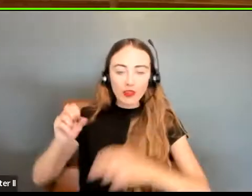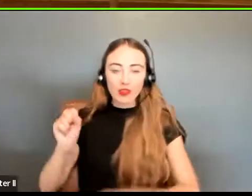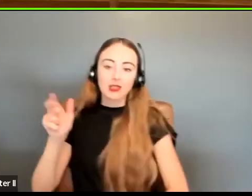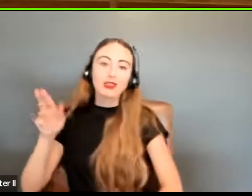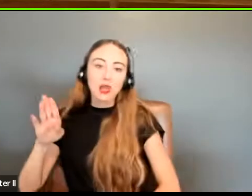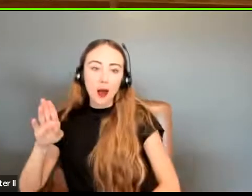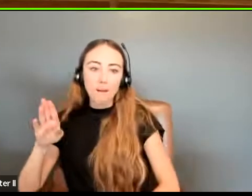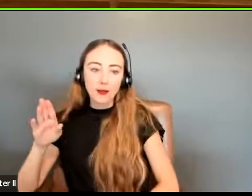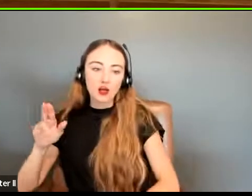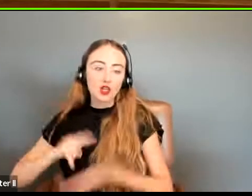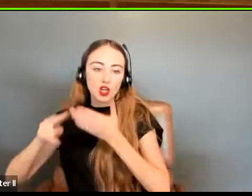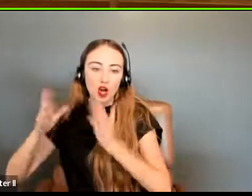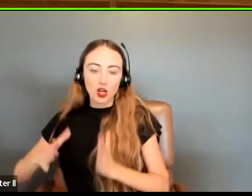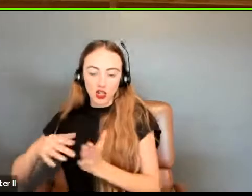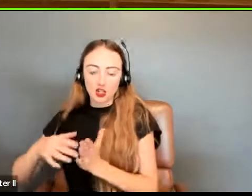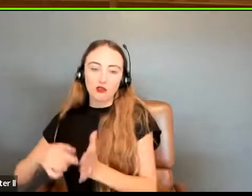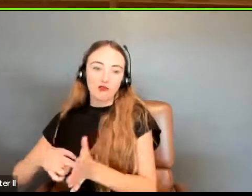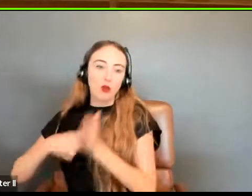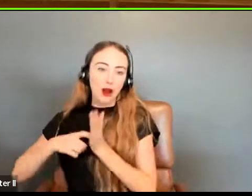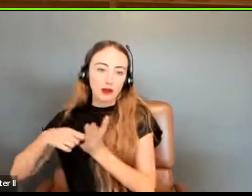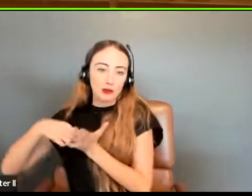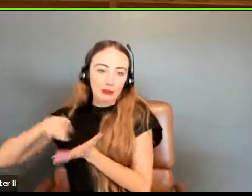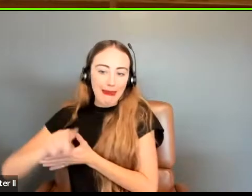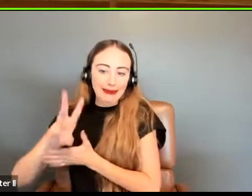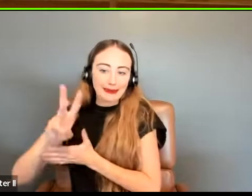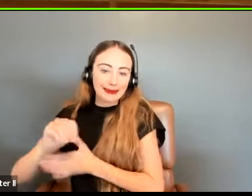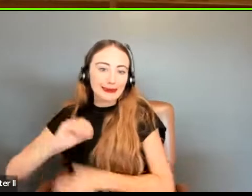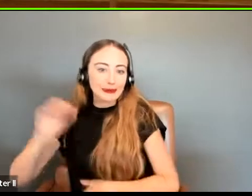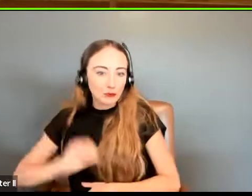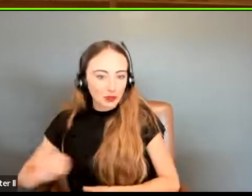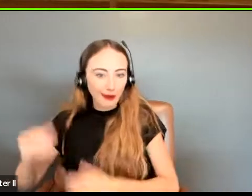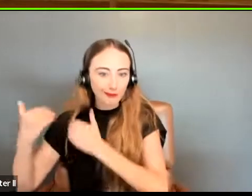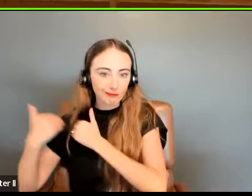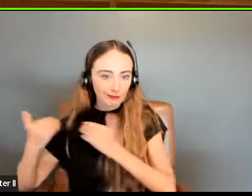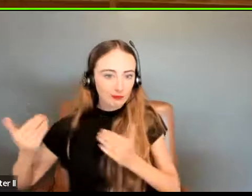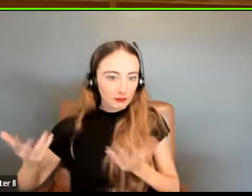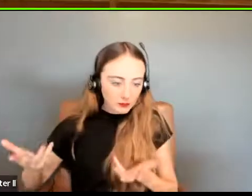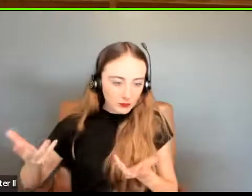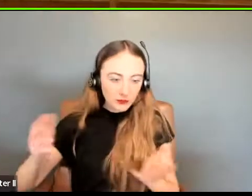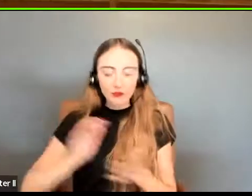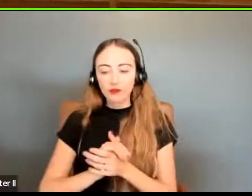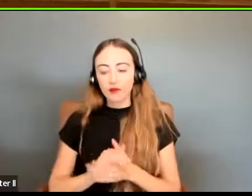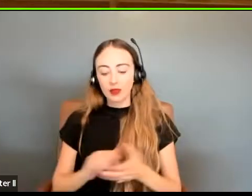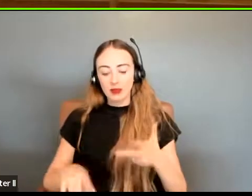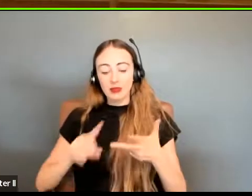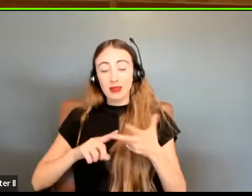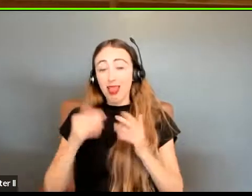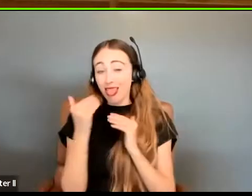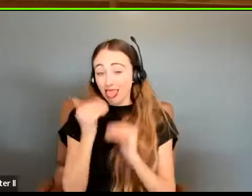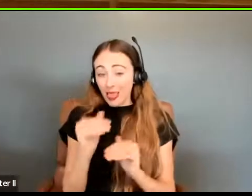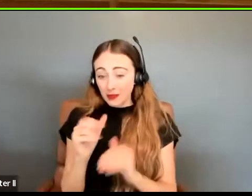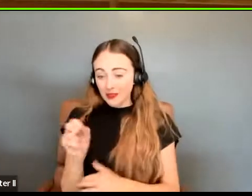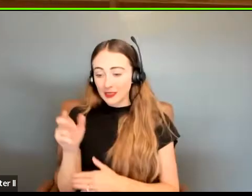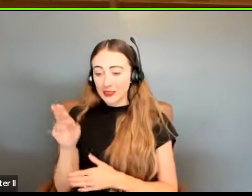paying 60% of the damages. Under a limited form indemnity clause, the subcontractor only holds harmless the contractor for